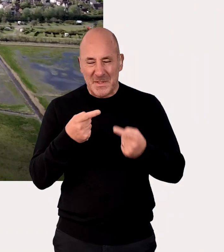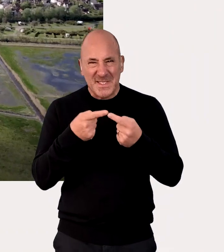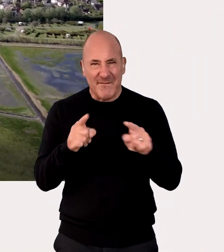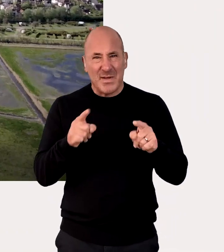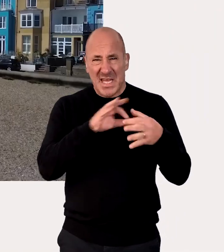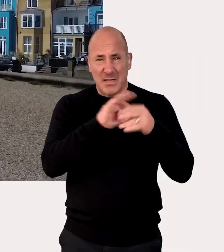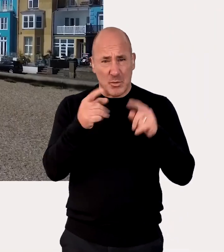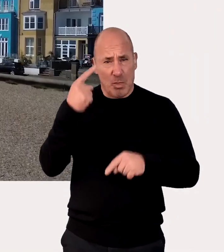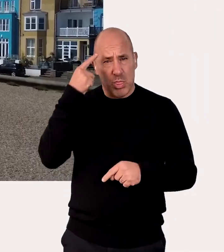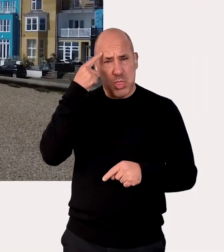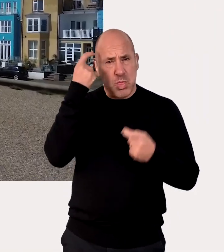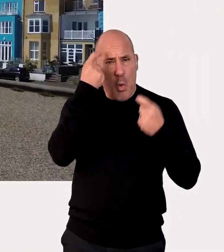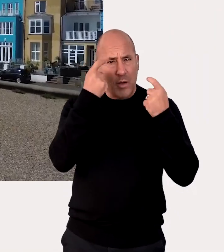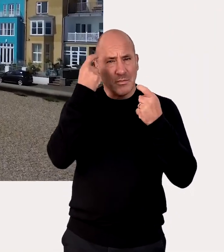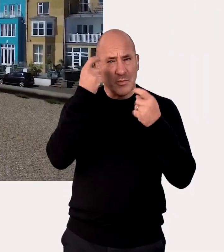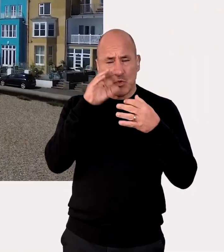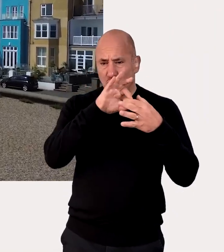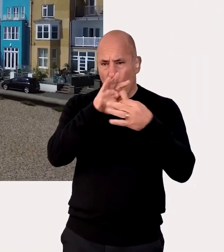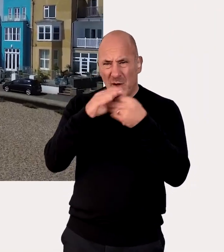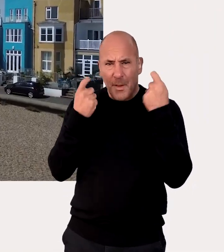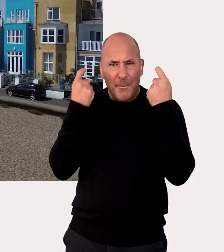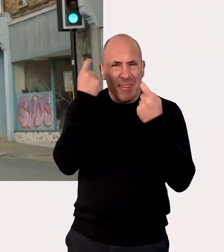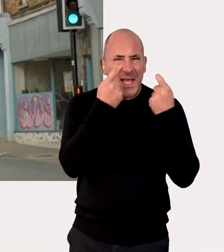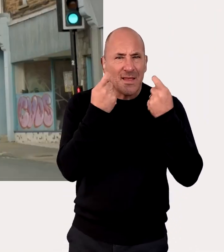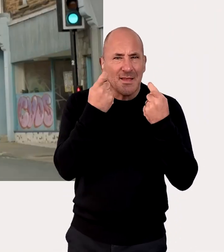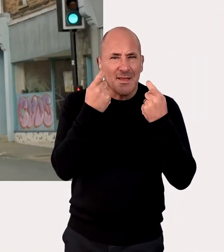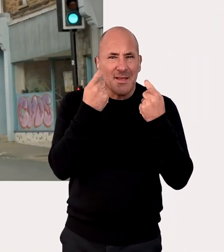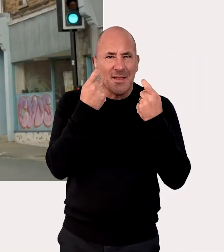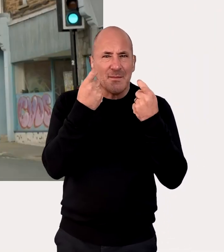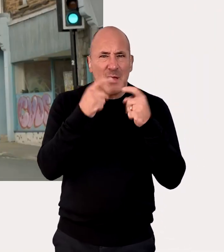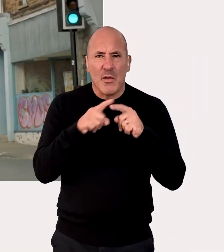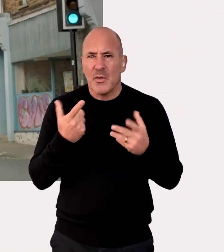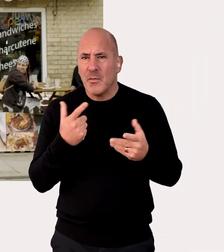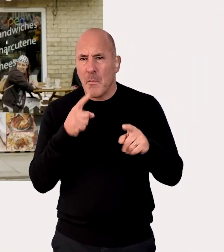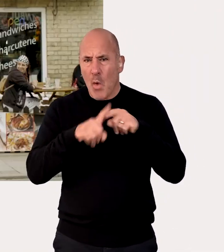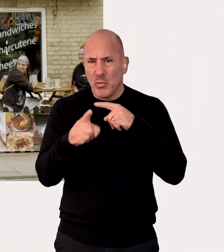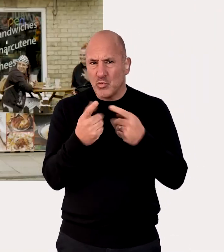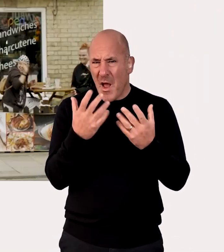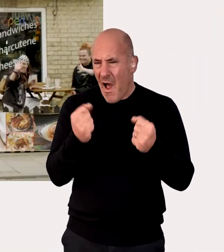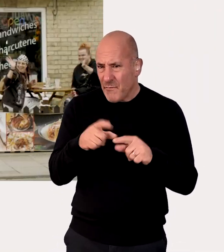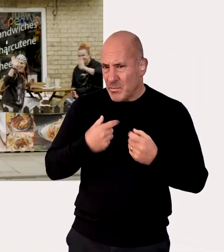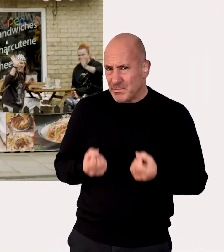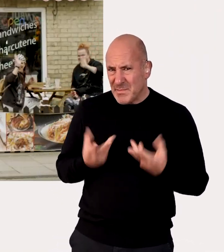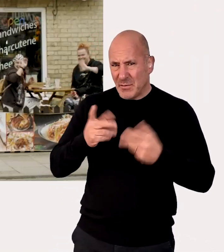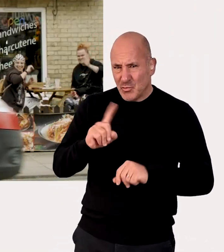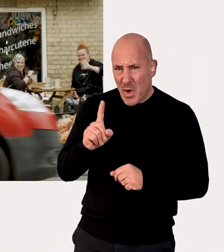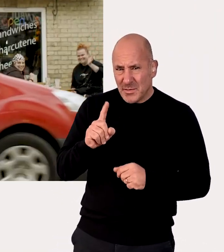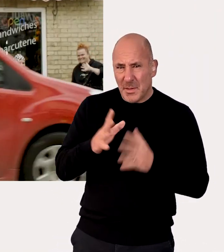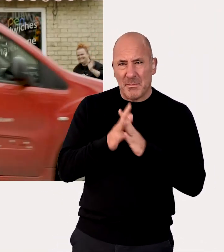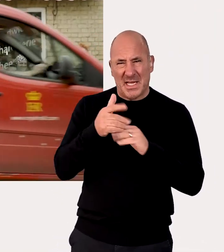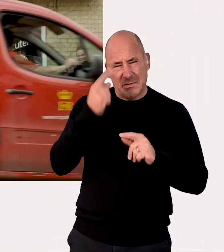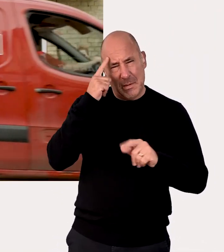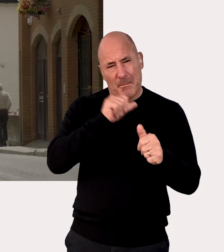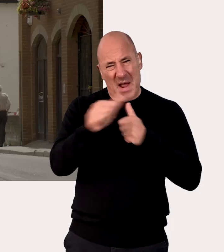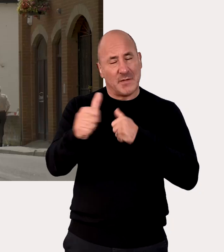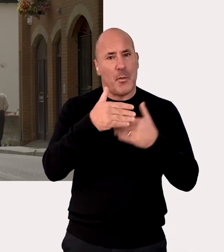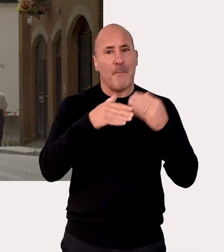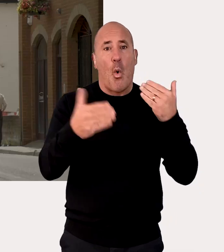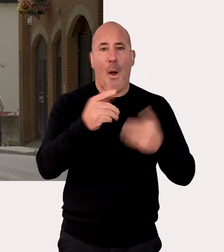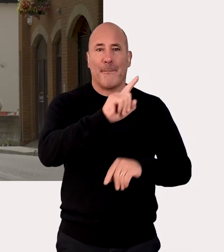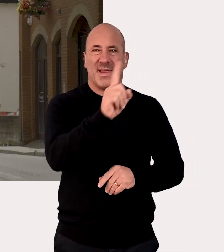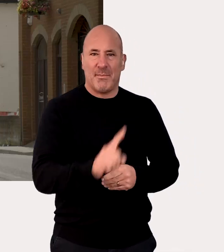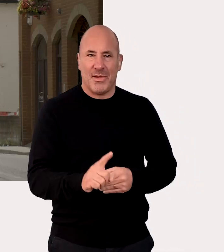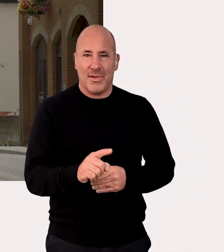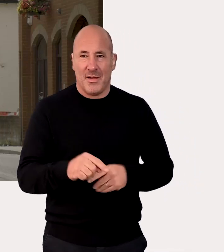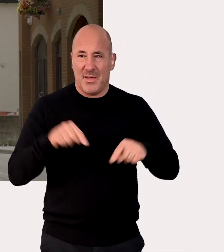Doing it differently is about thought, it's about joined up thinking, it's about making the most of what you're spending so you benefit the most people. We've